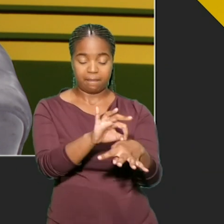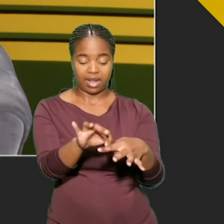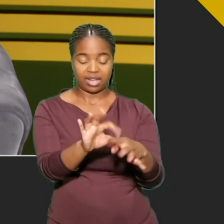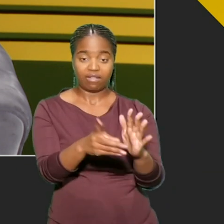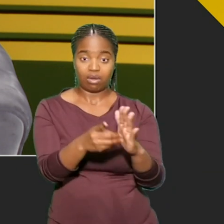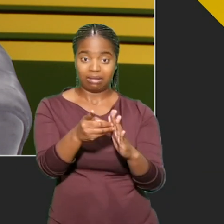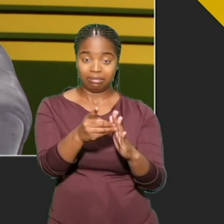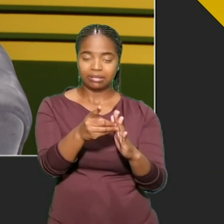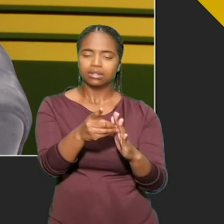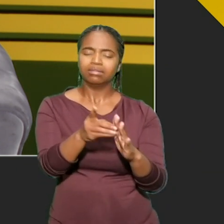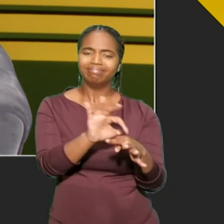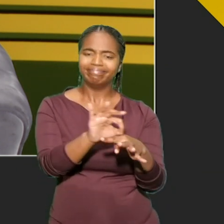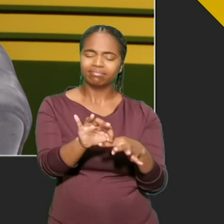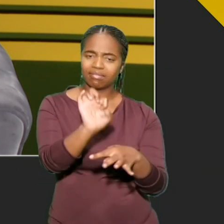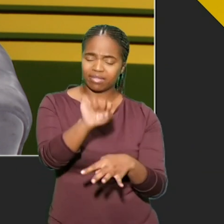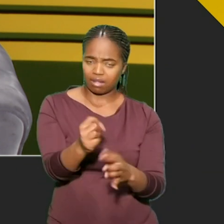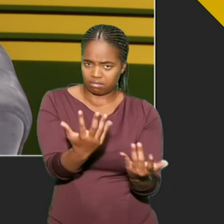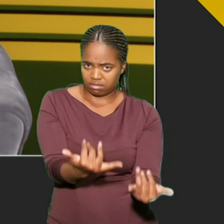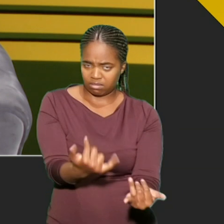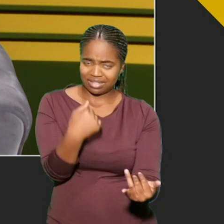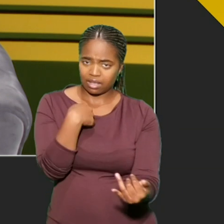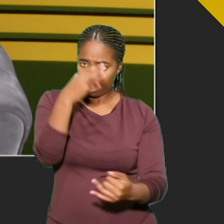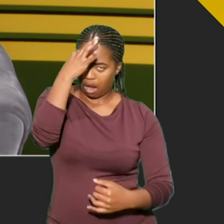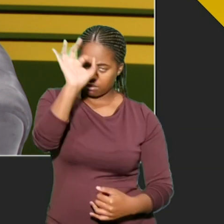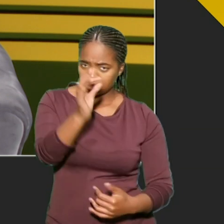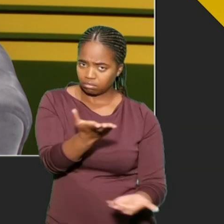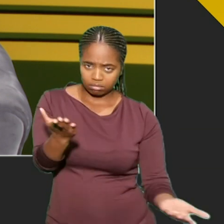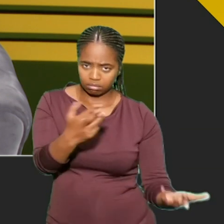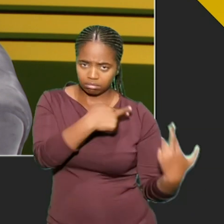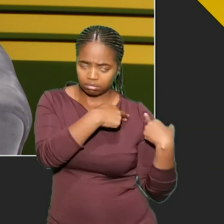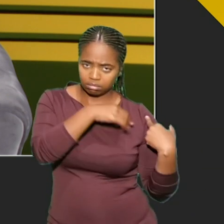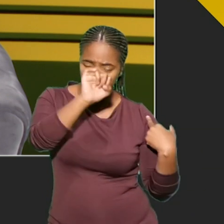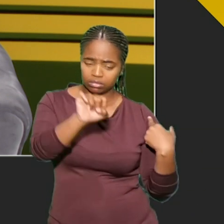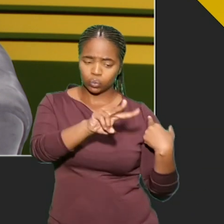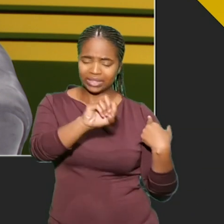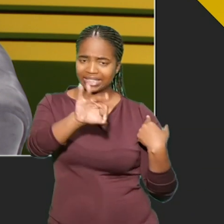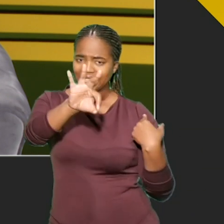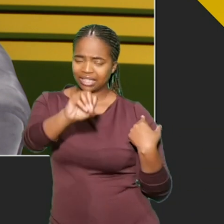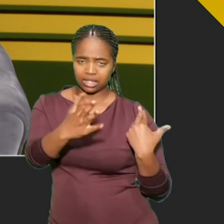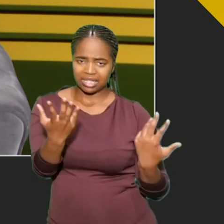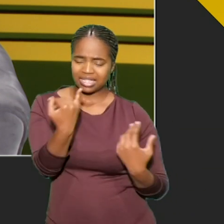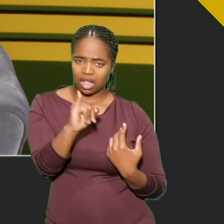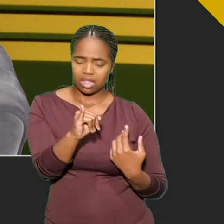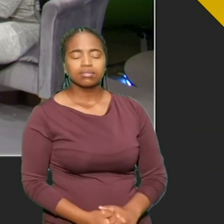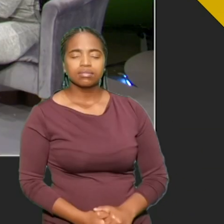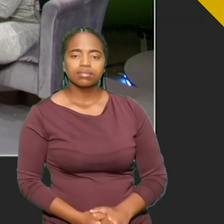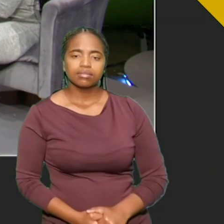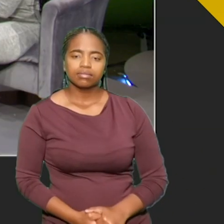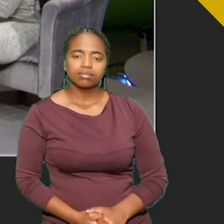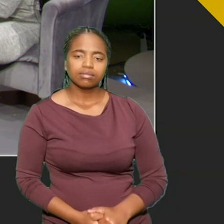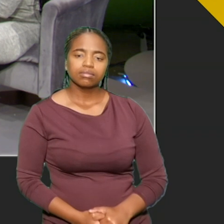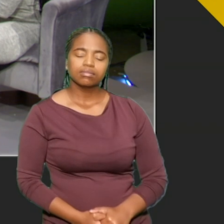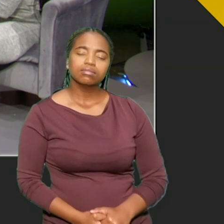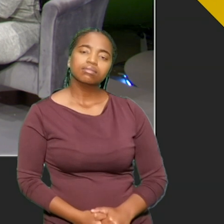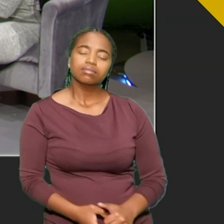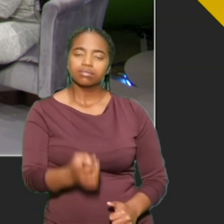important for us to hold the government accountable? Gore ge re fitla ga 2030 we still can't be dealing with spatial planning issues.